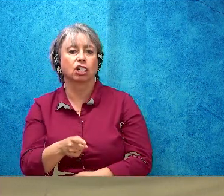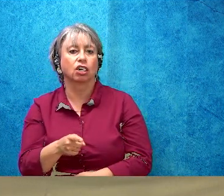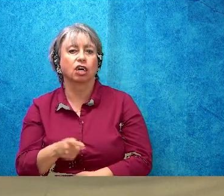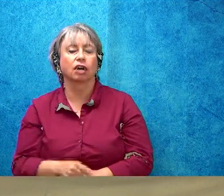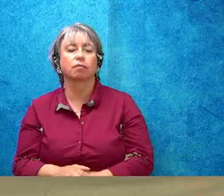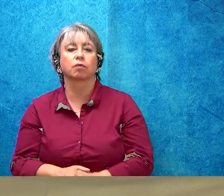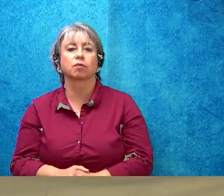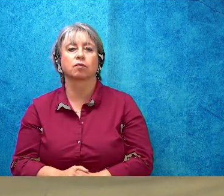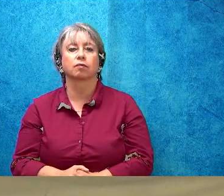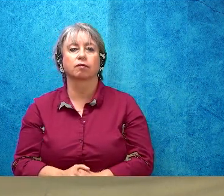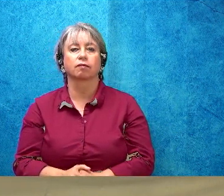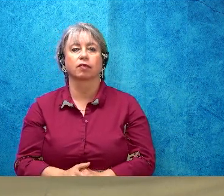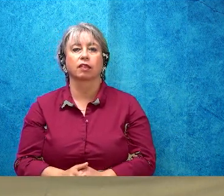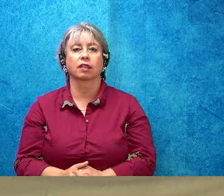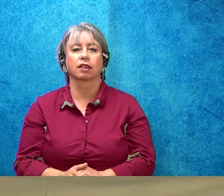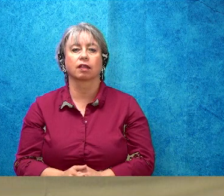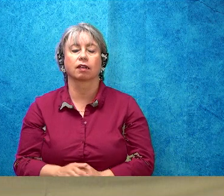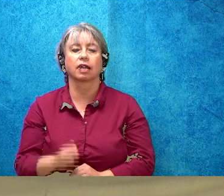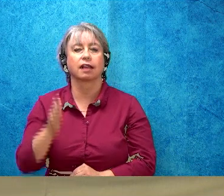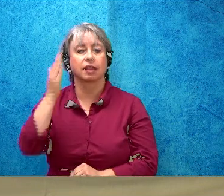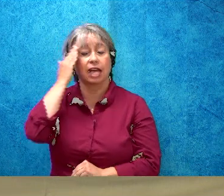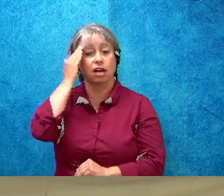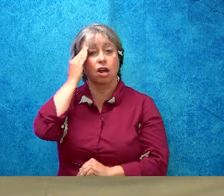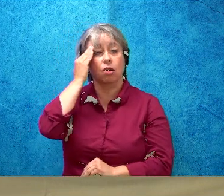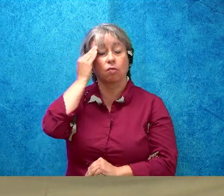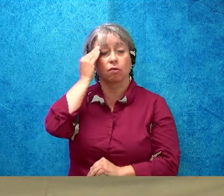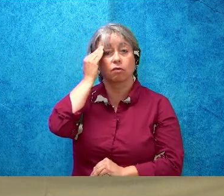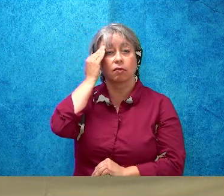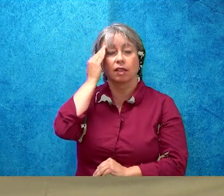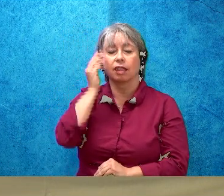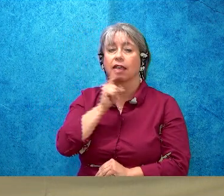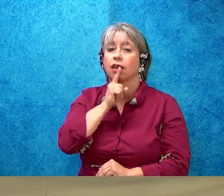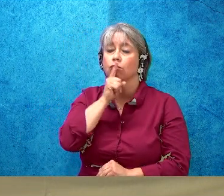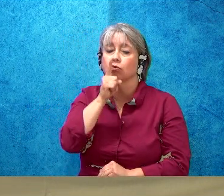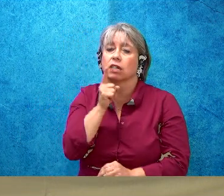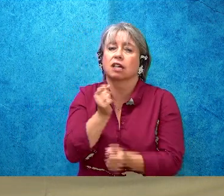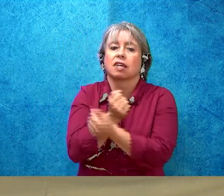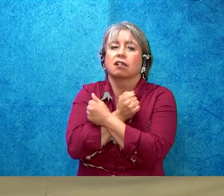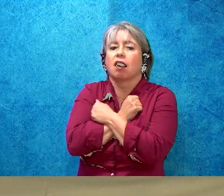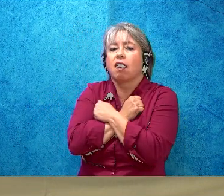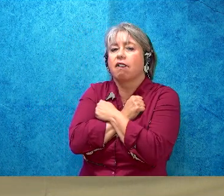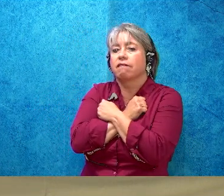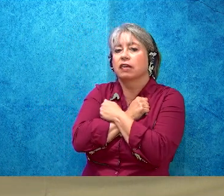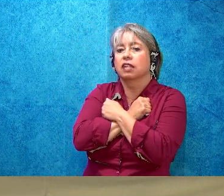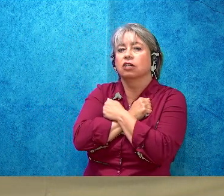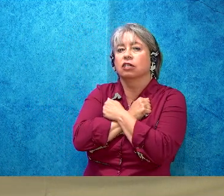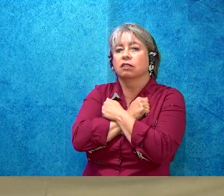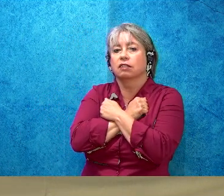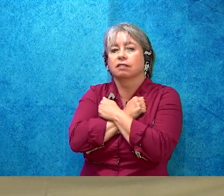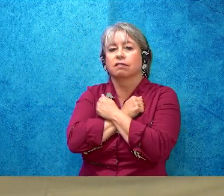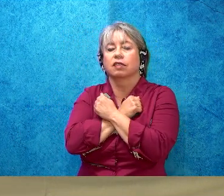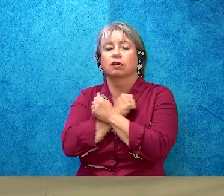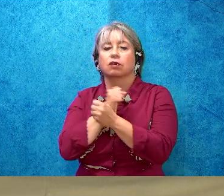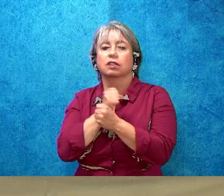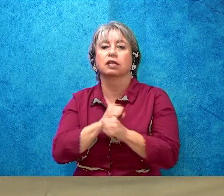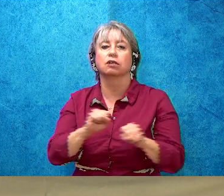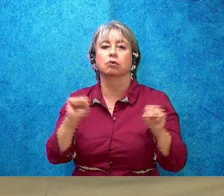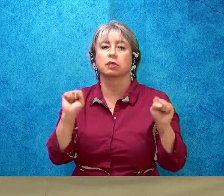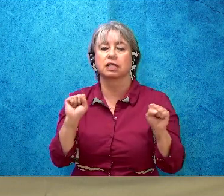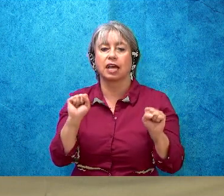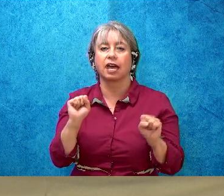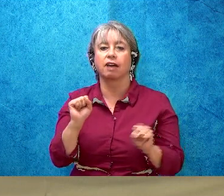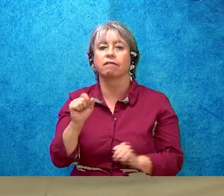okay? And they've realized that they truly love each other and that they would go to any cost to save the one that they